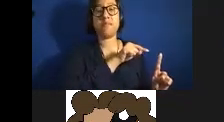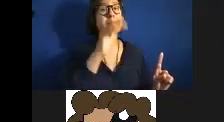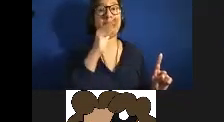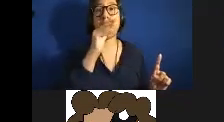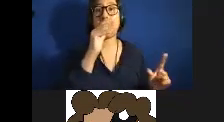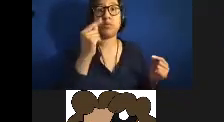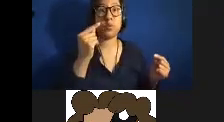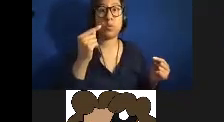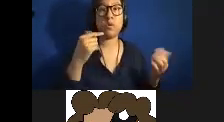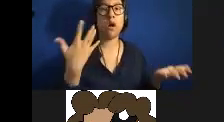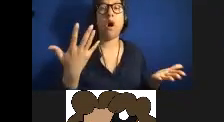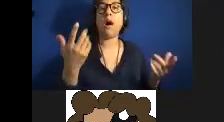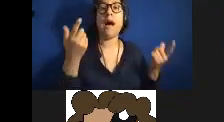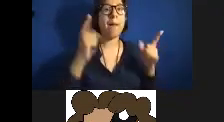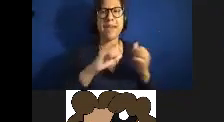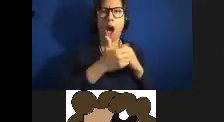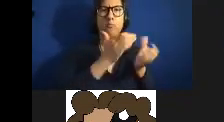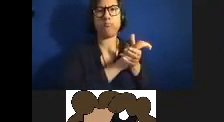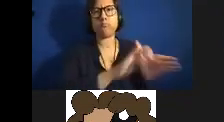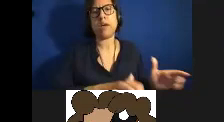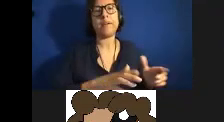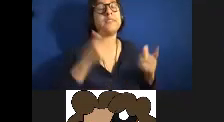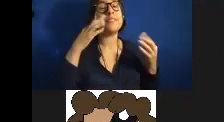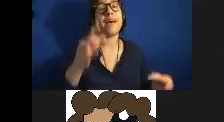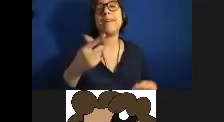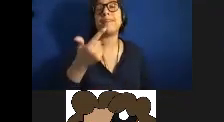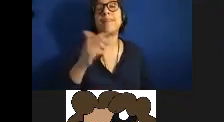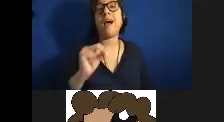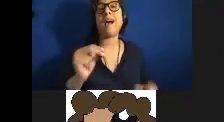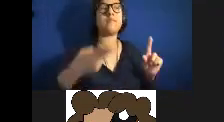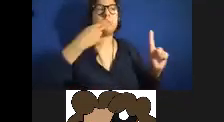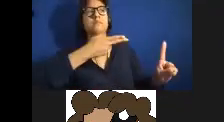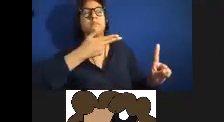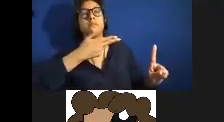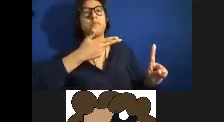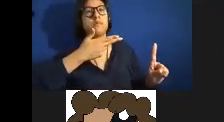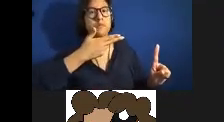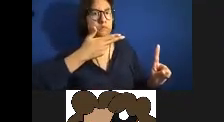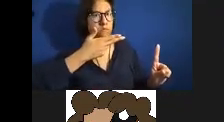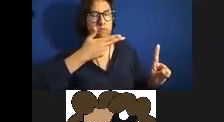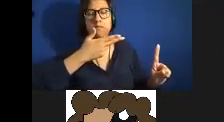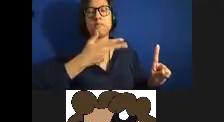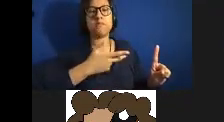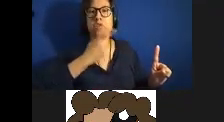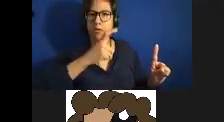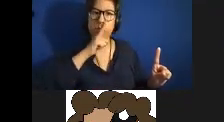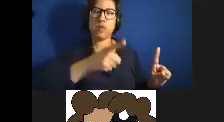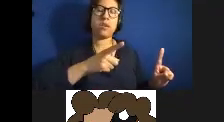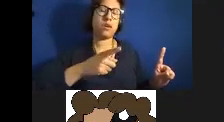having to pull a gun out on him, right? And you know, like she had to